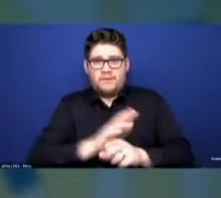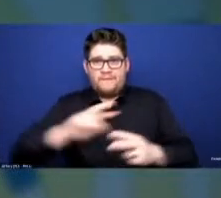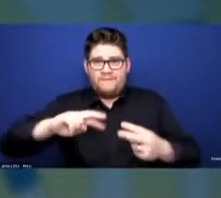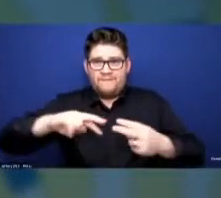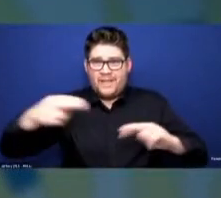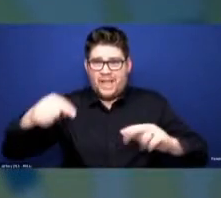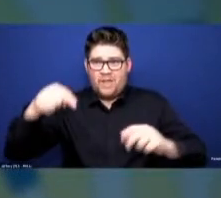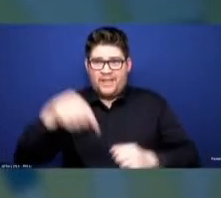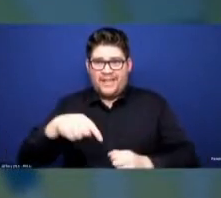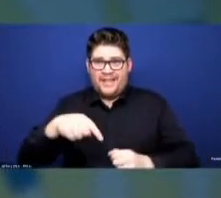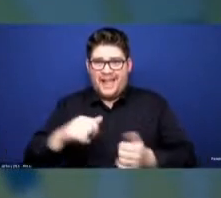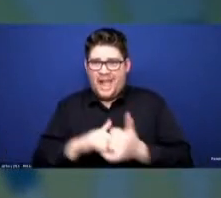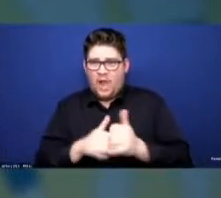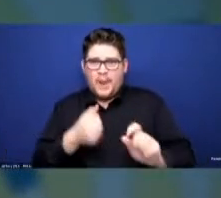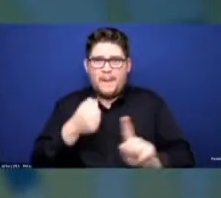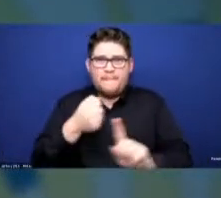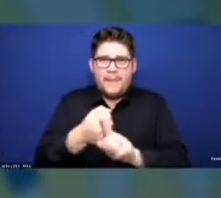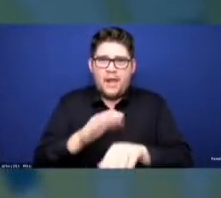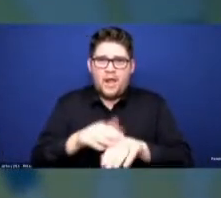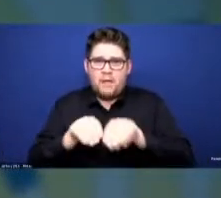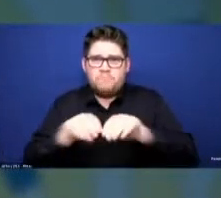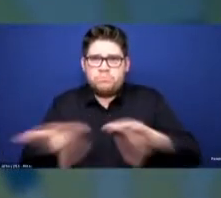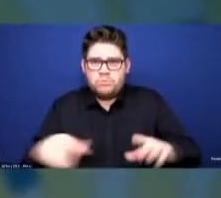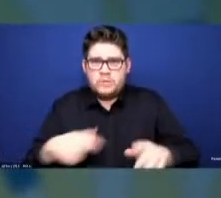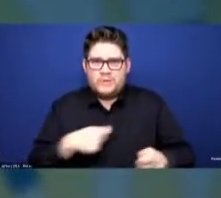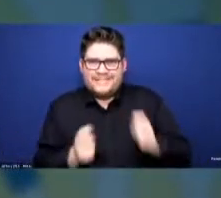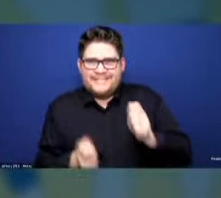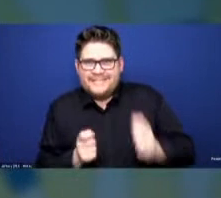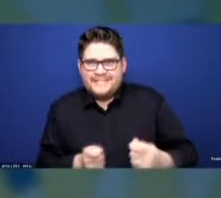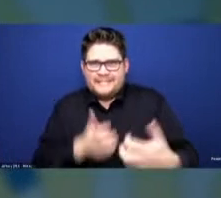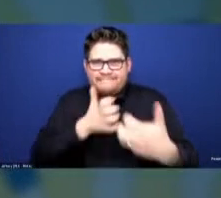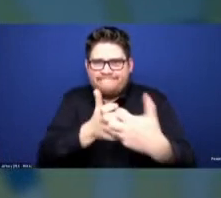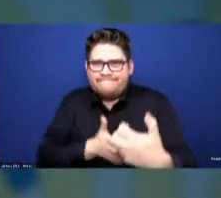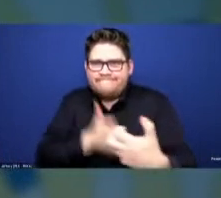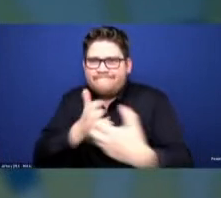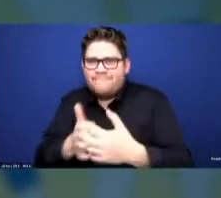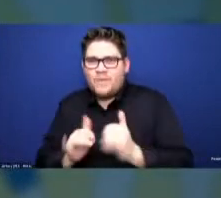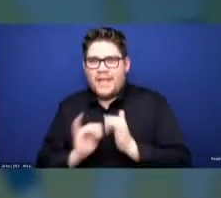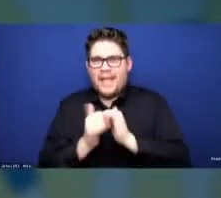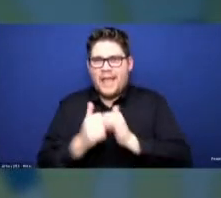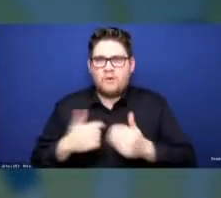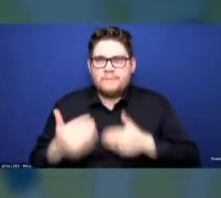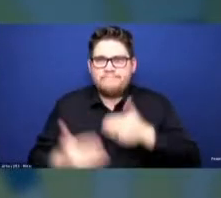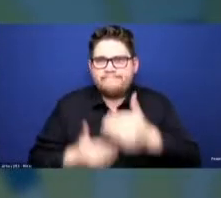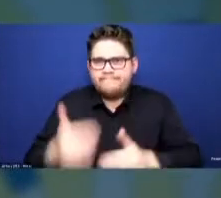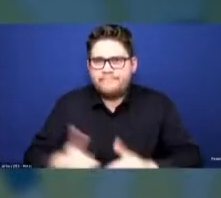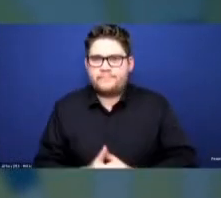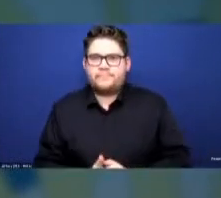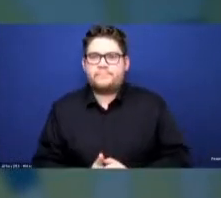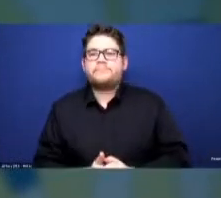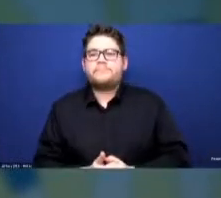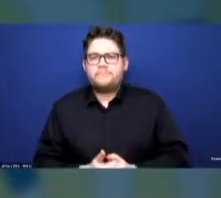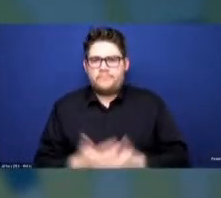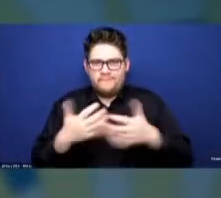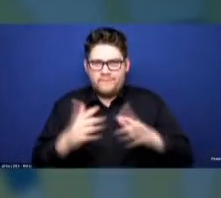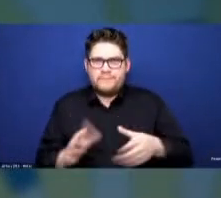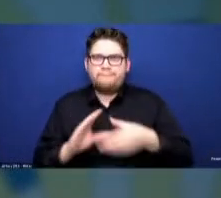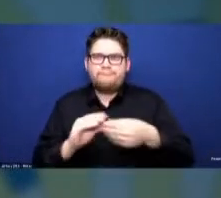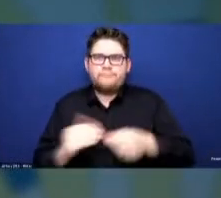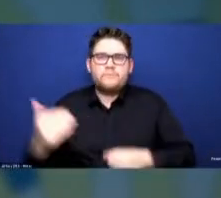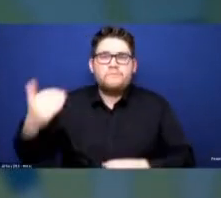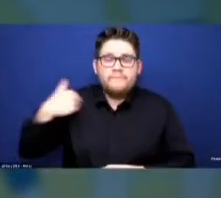how we are going to be moving from presenting numbers out of context and including this in